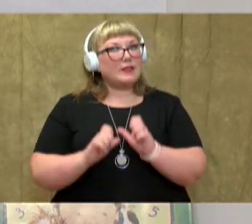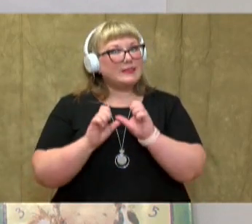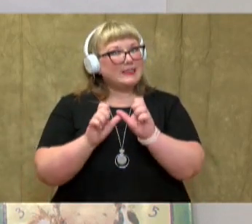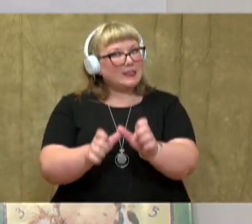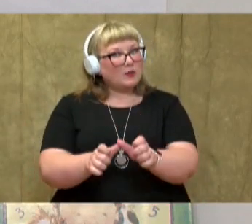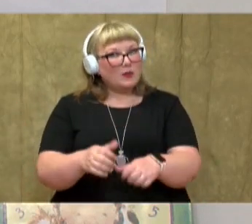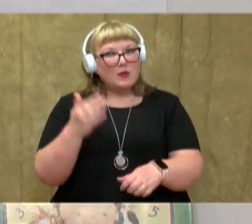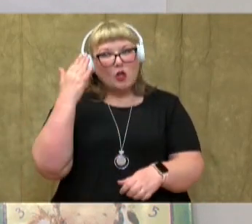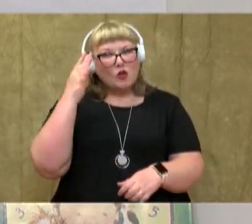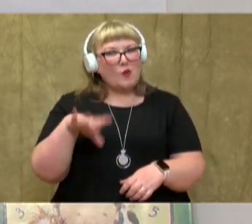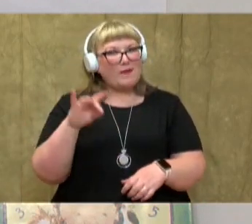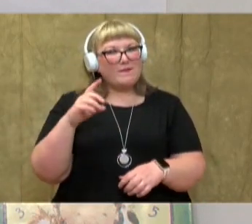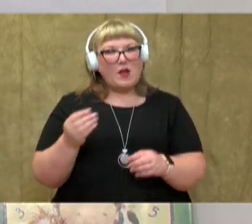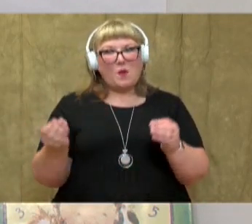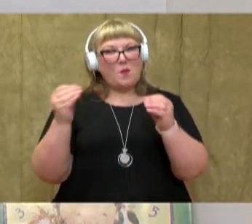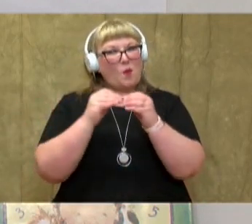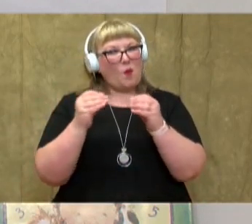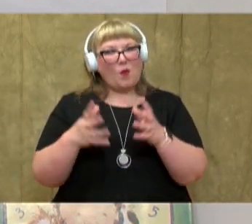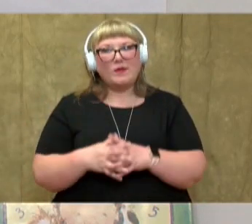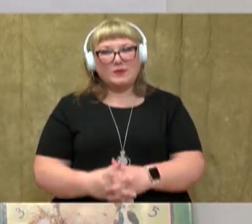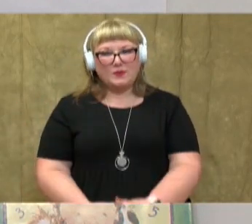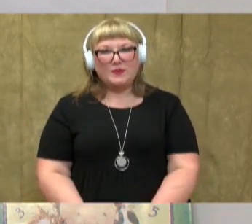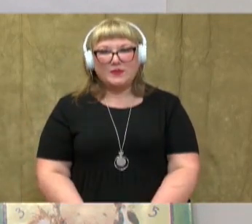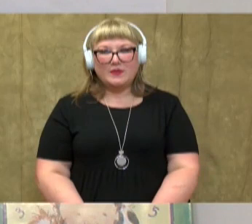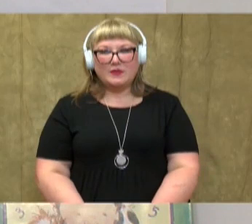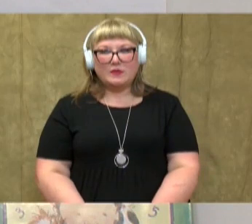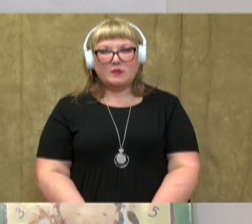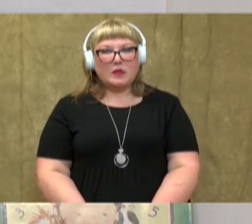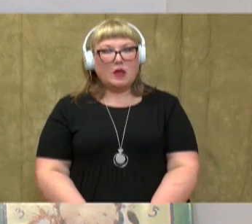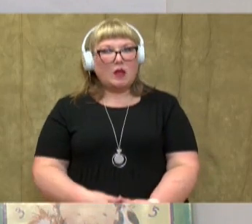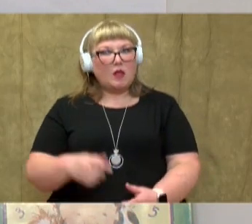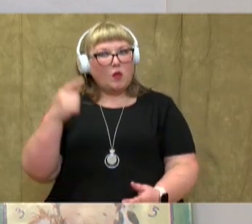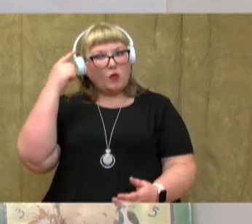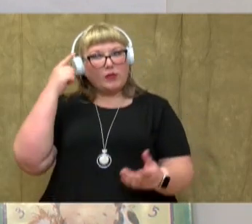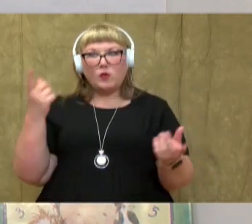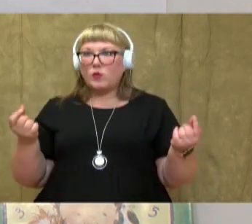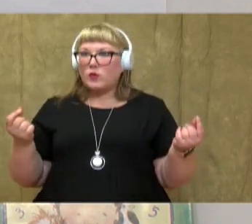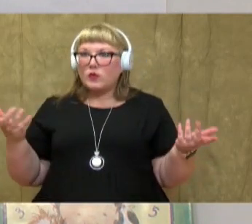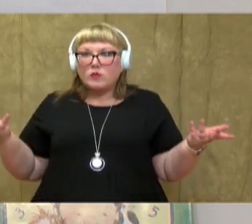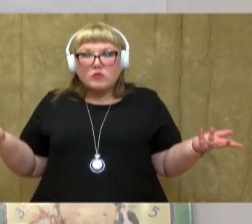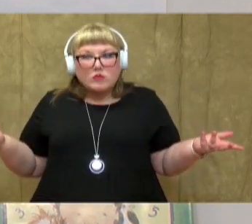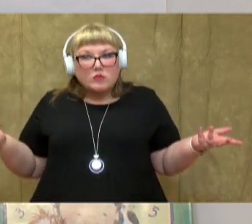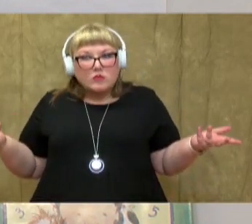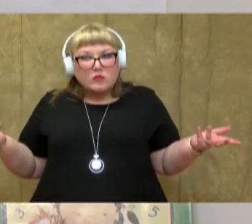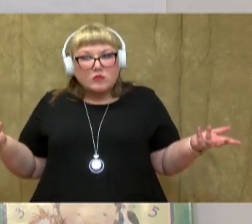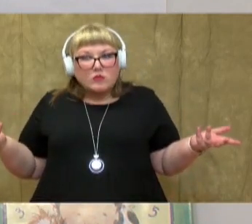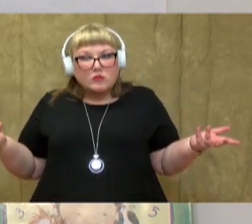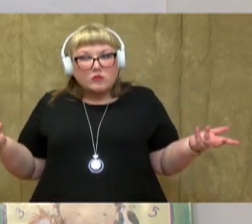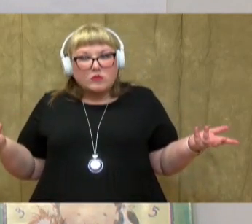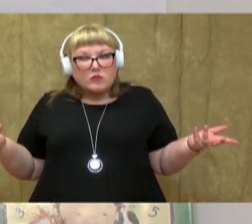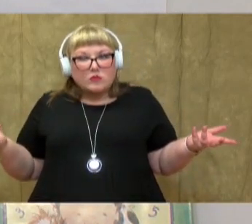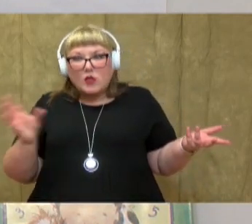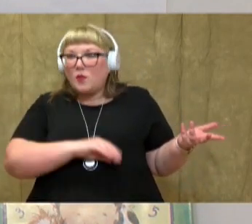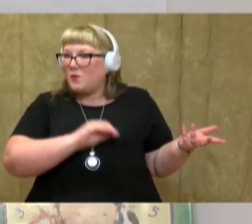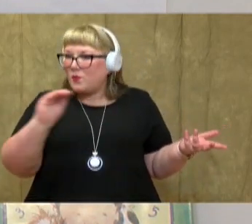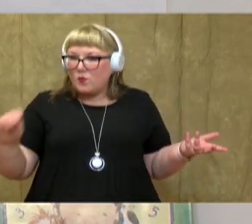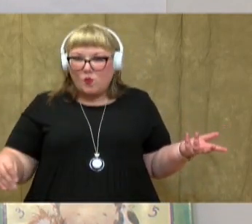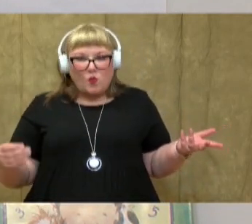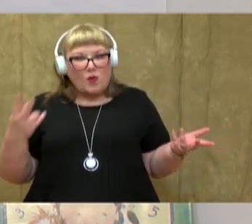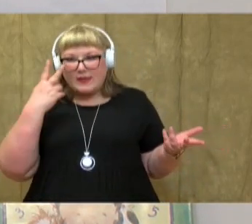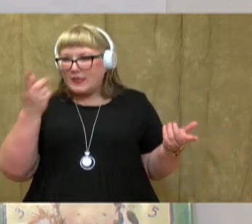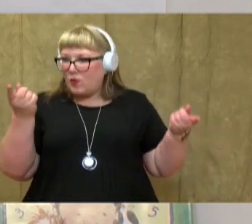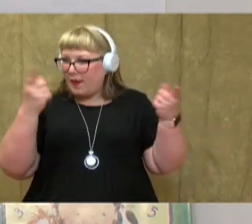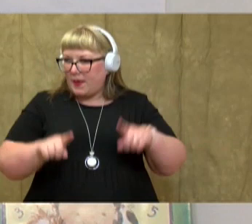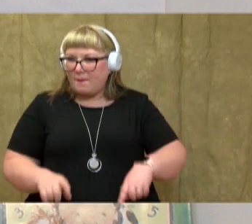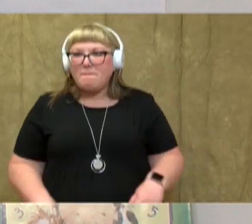going. I know we can find more ways to make 10. What do you think we should do? Let's move one more guinea pig over